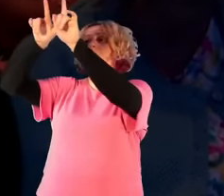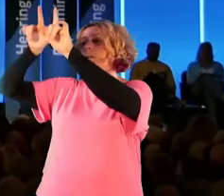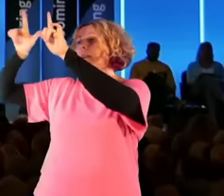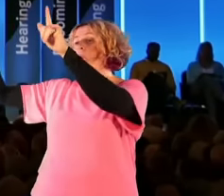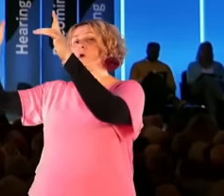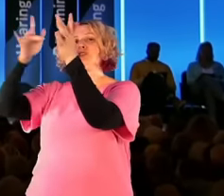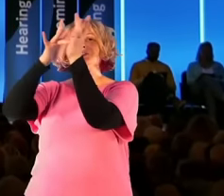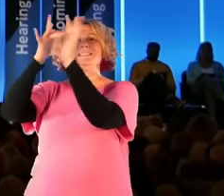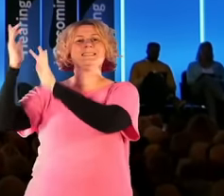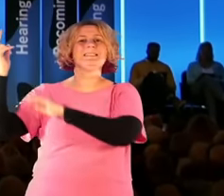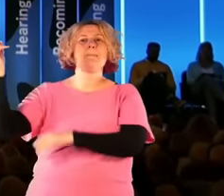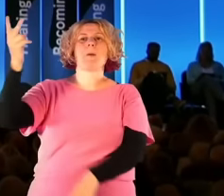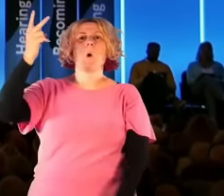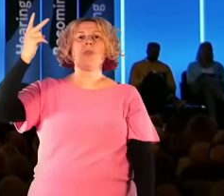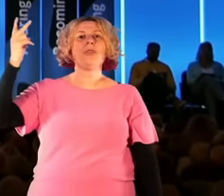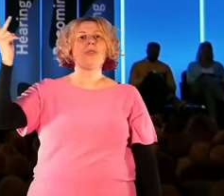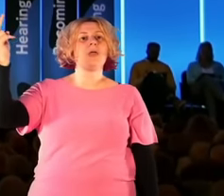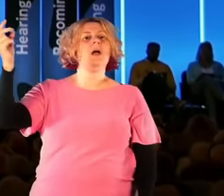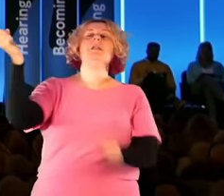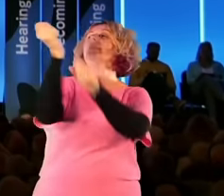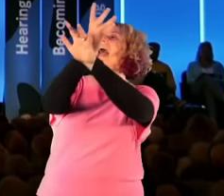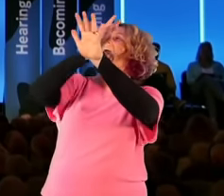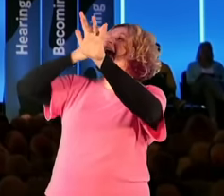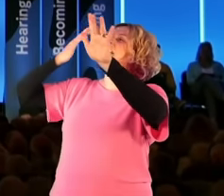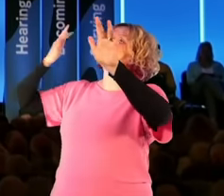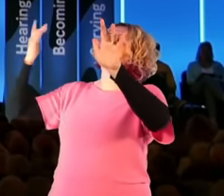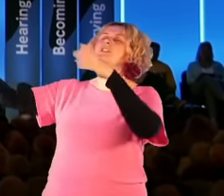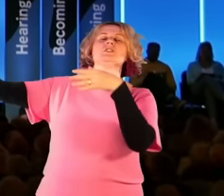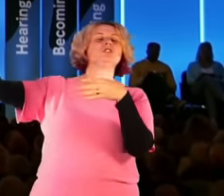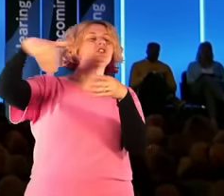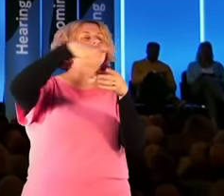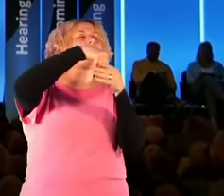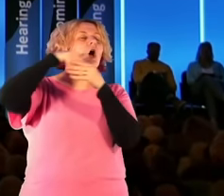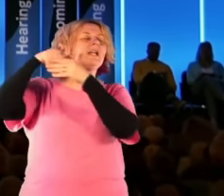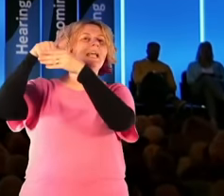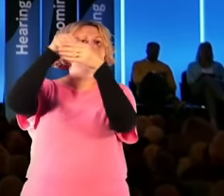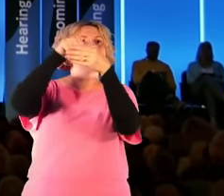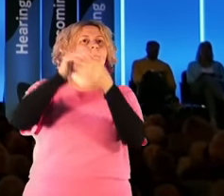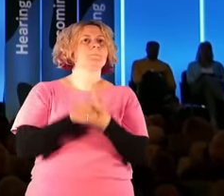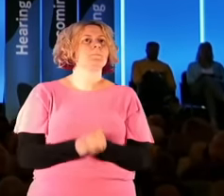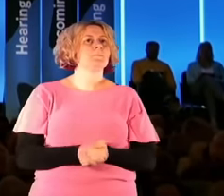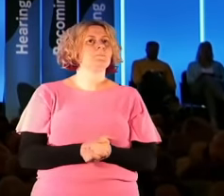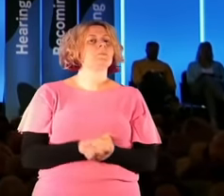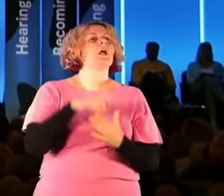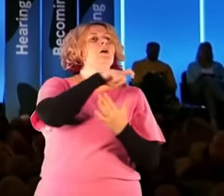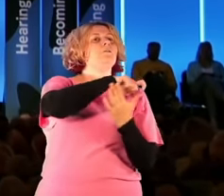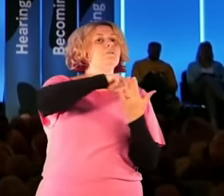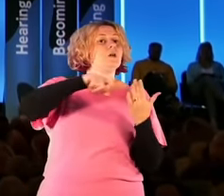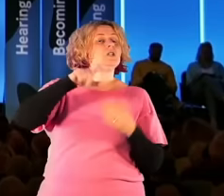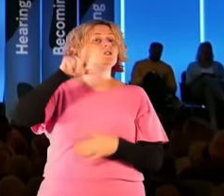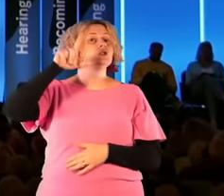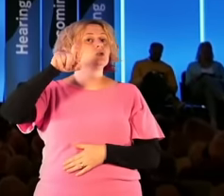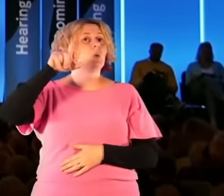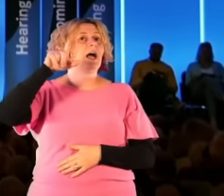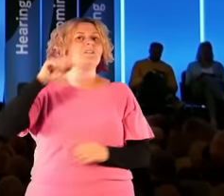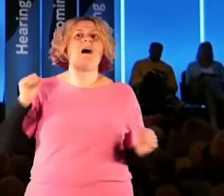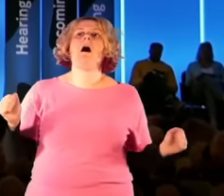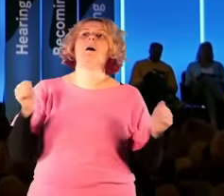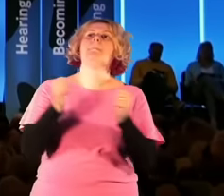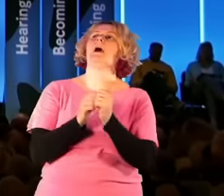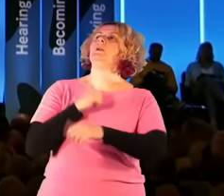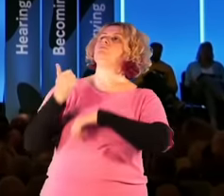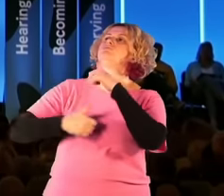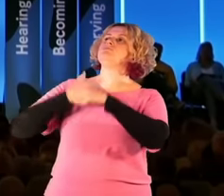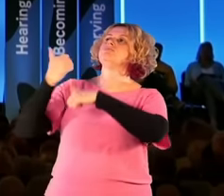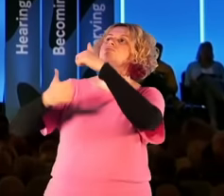Christ. And then the angels and all the living creatures join in verse 11. It's very interesting. If you look at verse 12, "Amen, praise and glory and wisdom